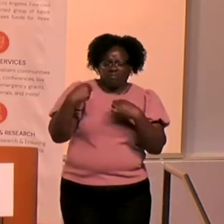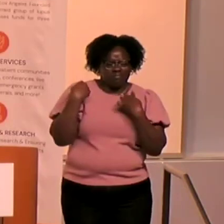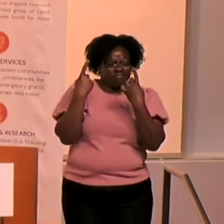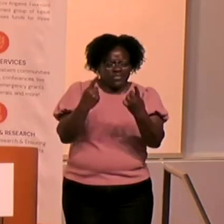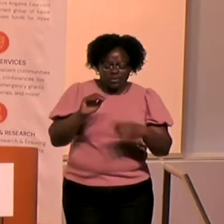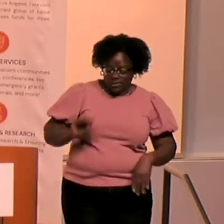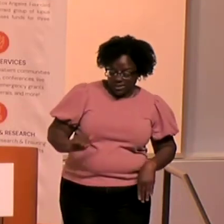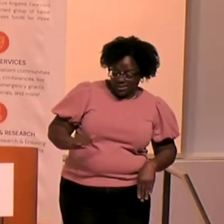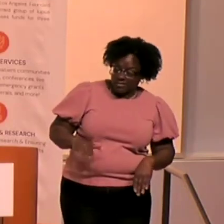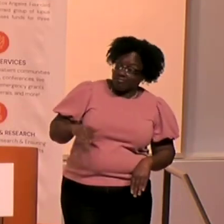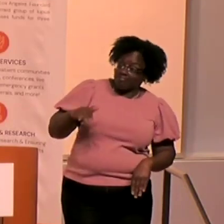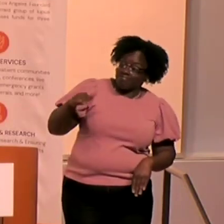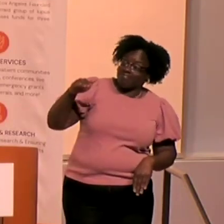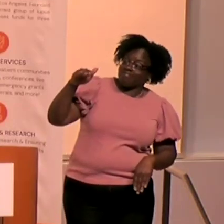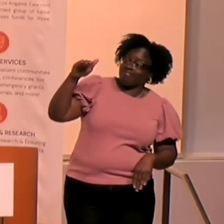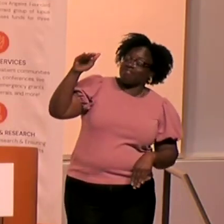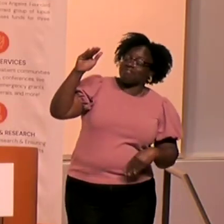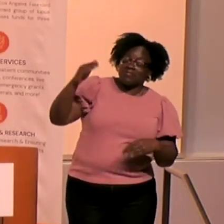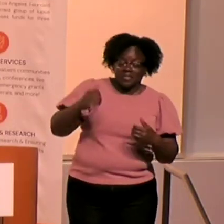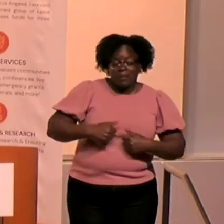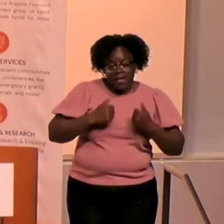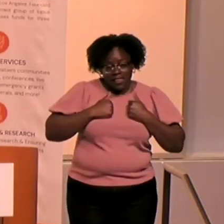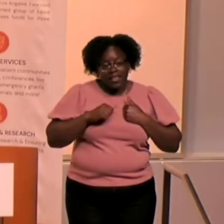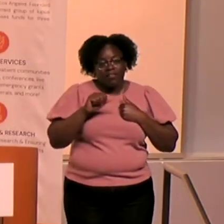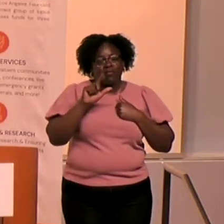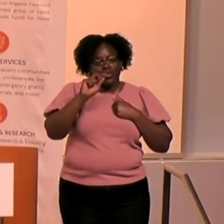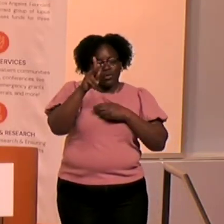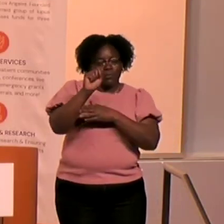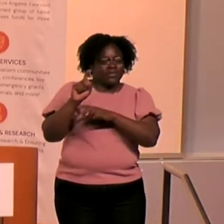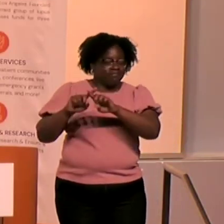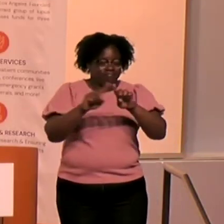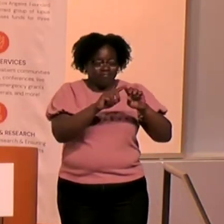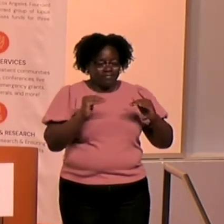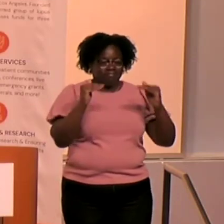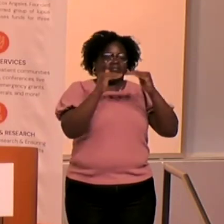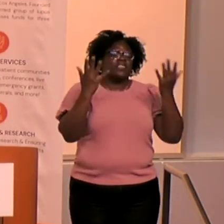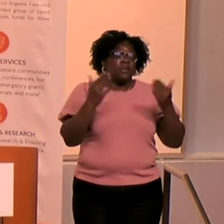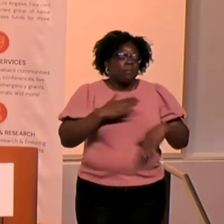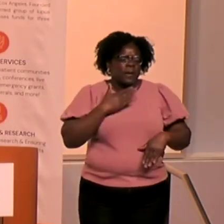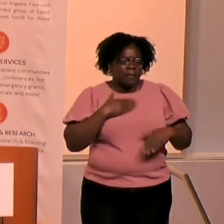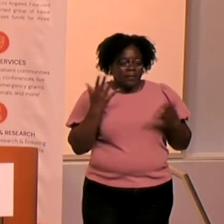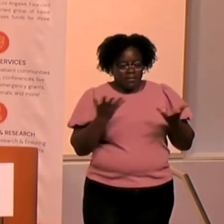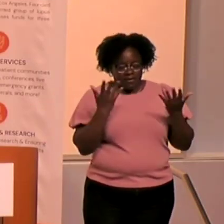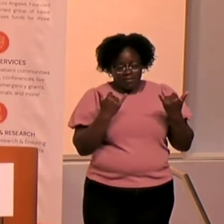see me throughout my life with lupus and the different stages. So I'm happy to be here advocating upon